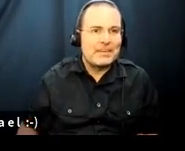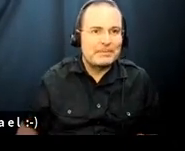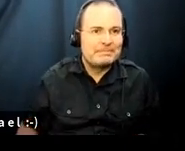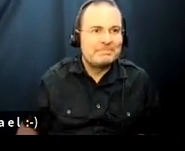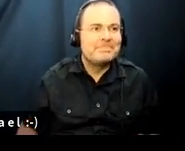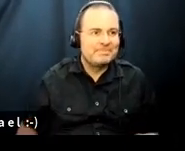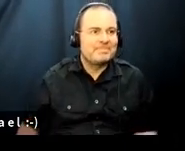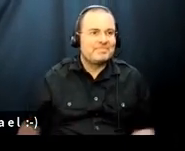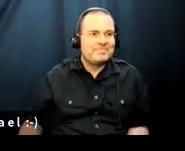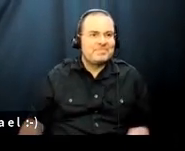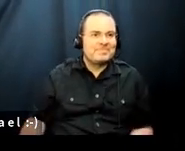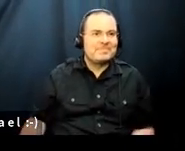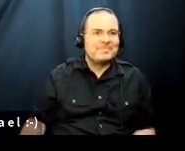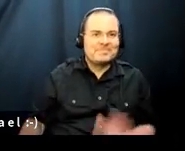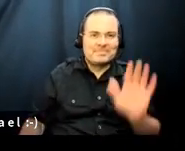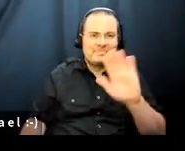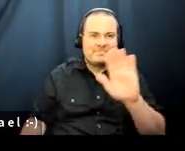Likewise. Thank you. Bye.